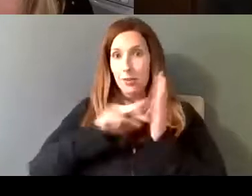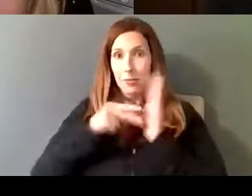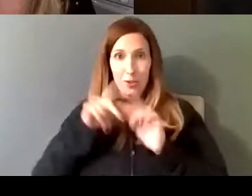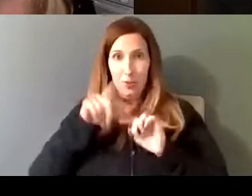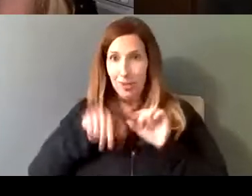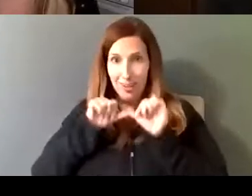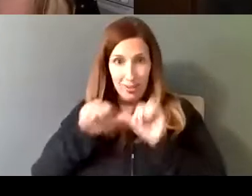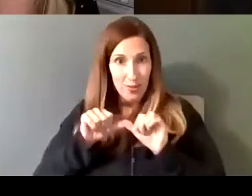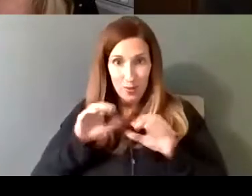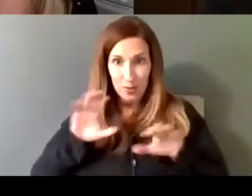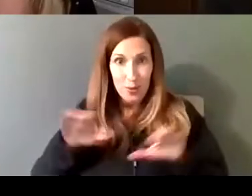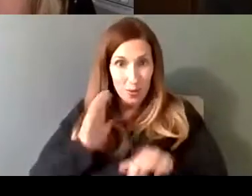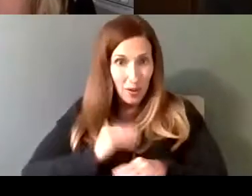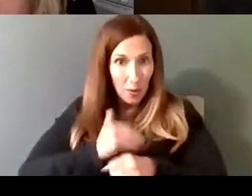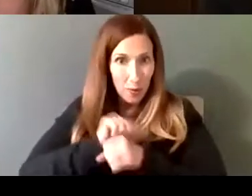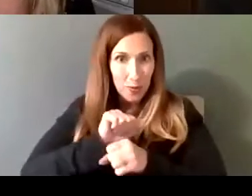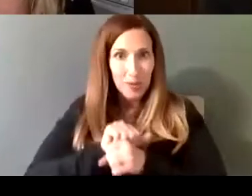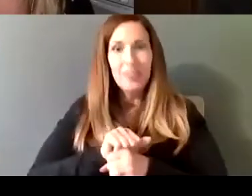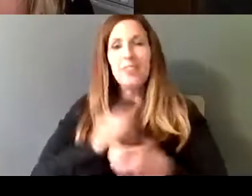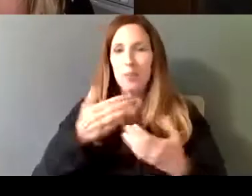that we do. So thank you.